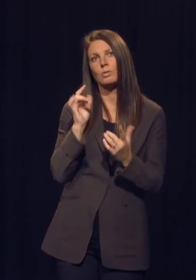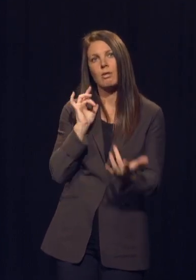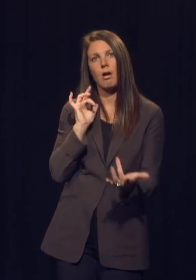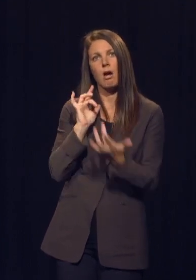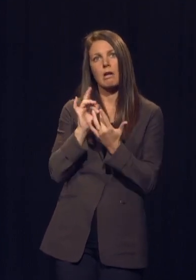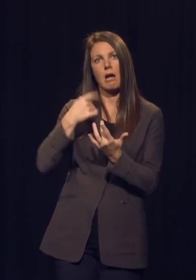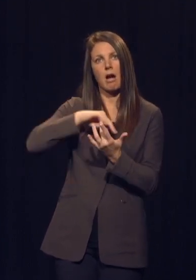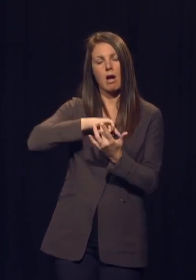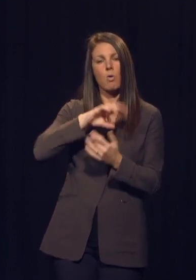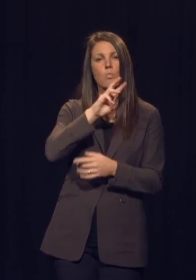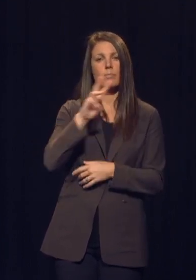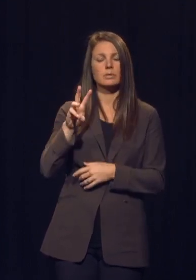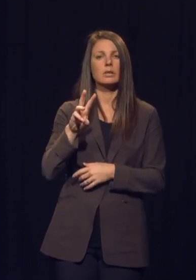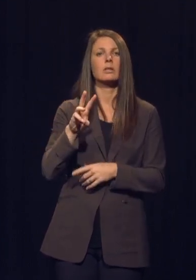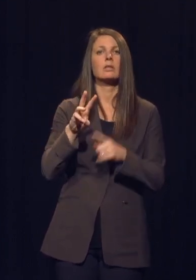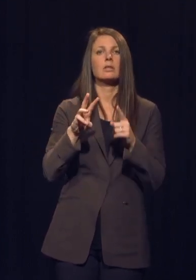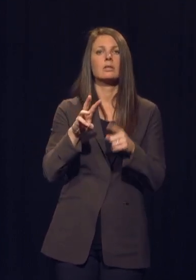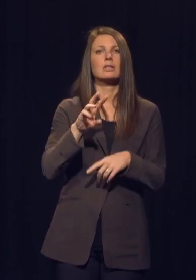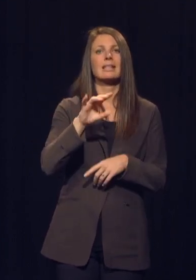us. Our website is